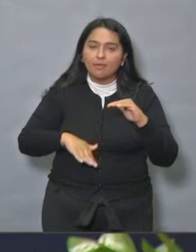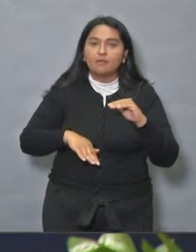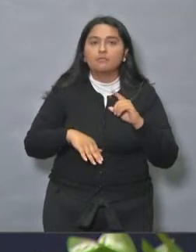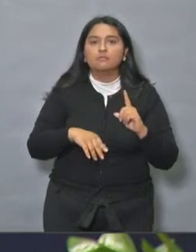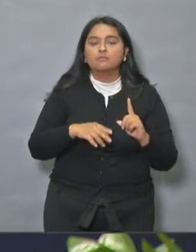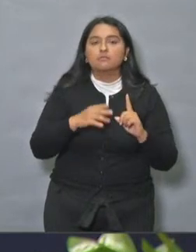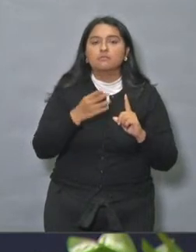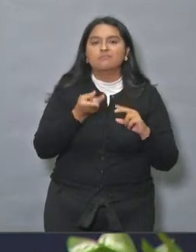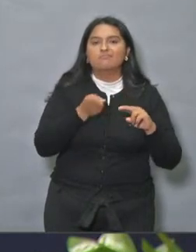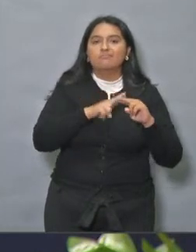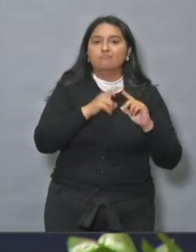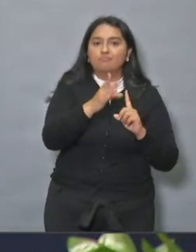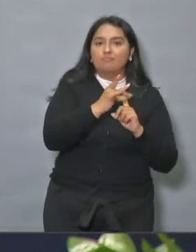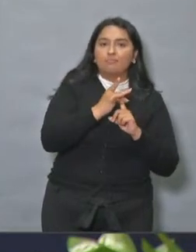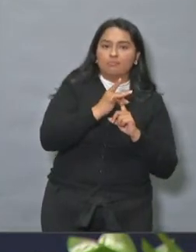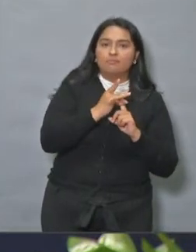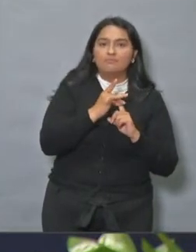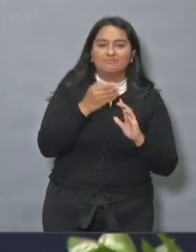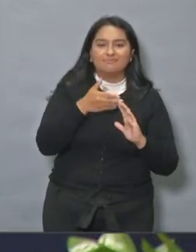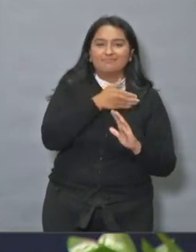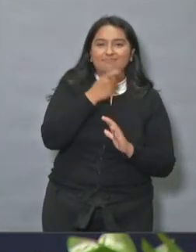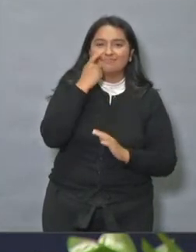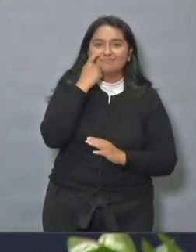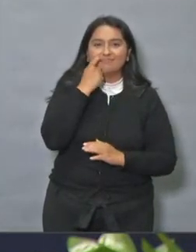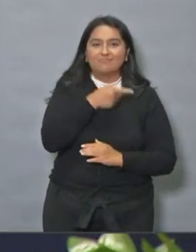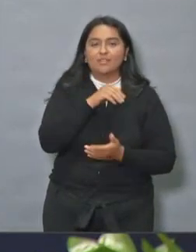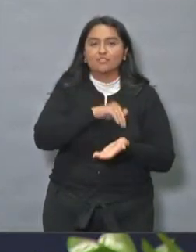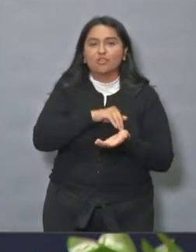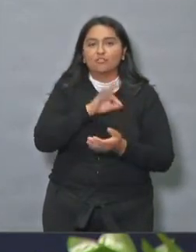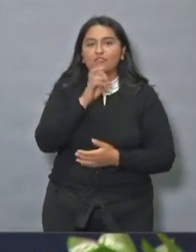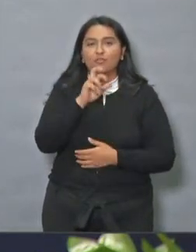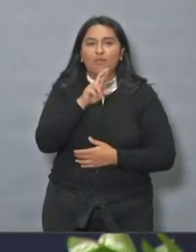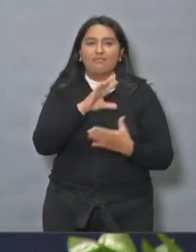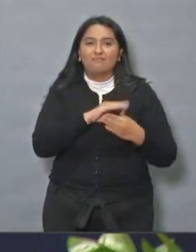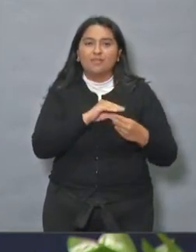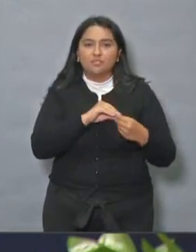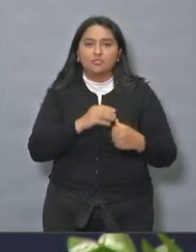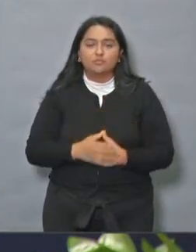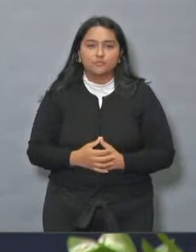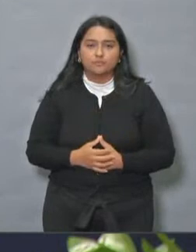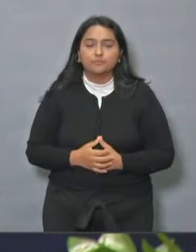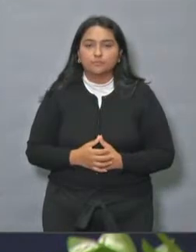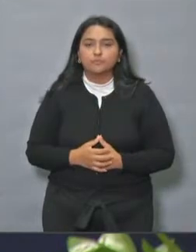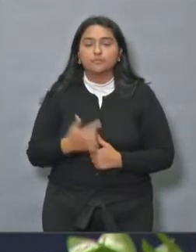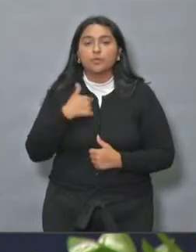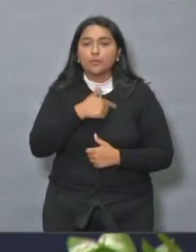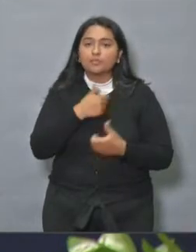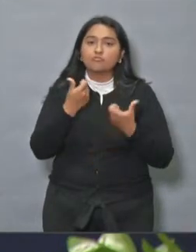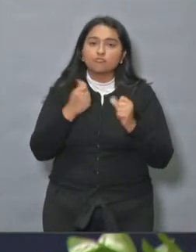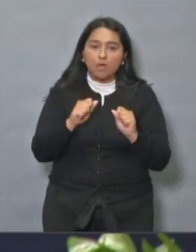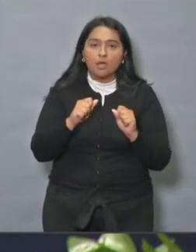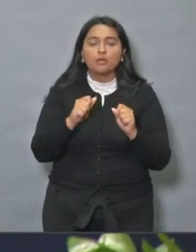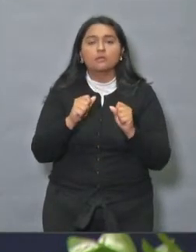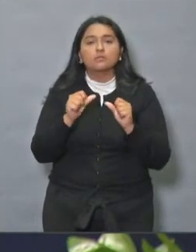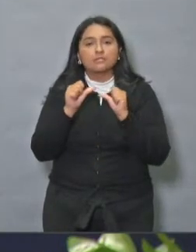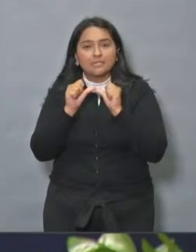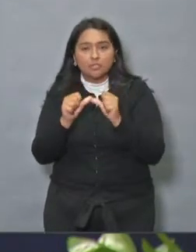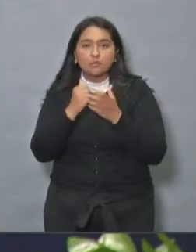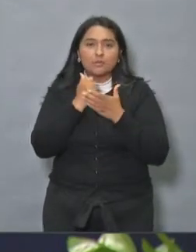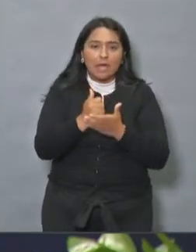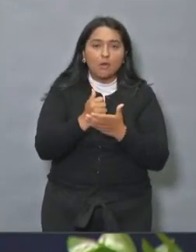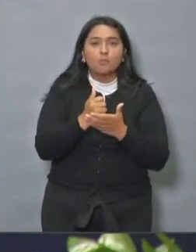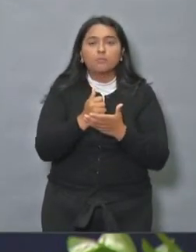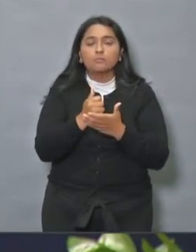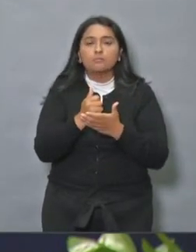Ferrer just a few minutes ago. As part of our effort to help continue and help Angelenos understand